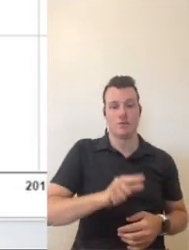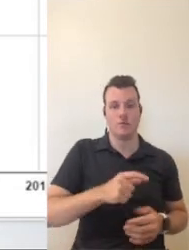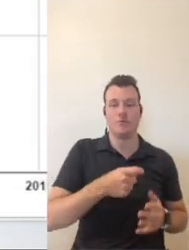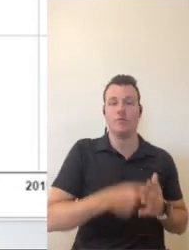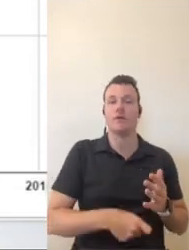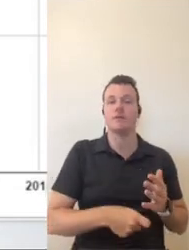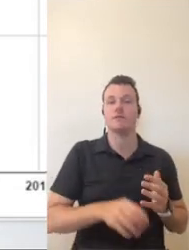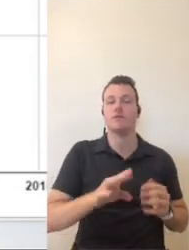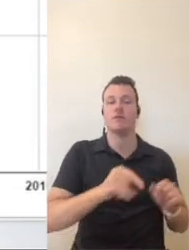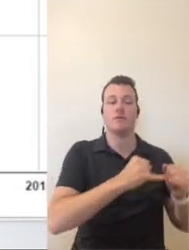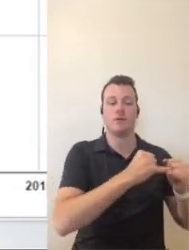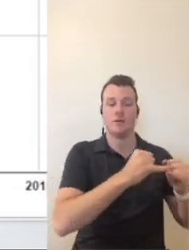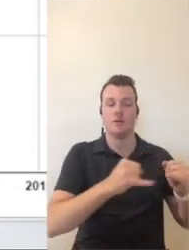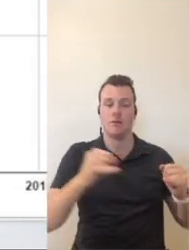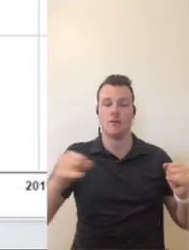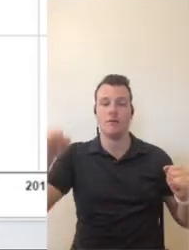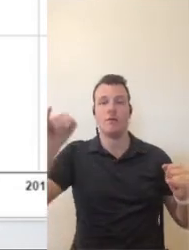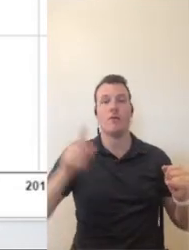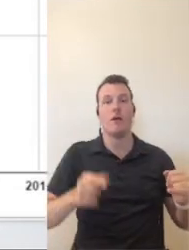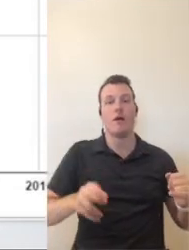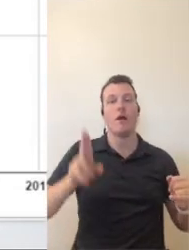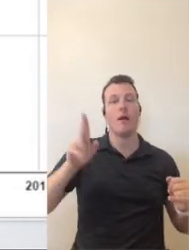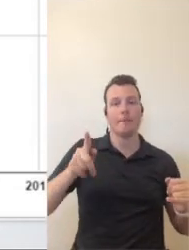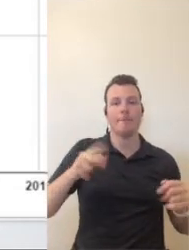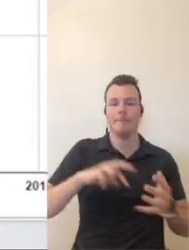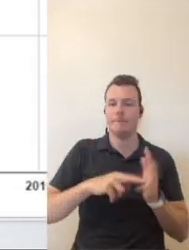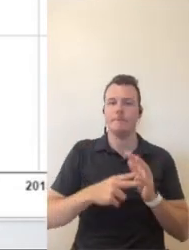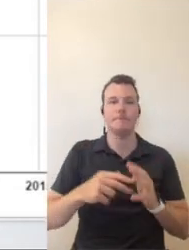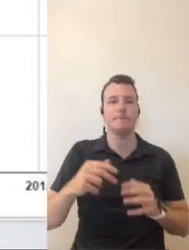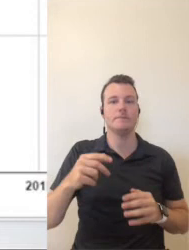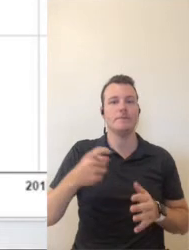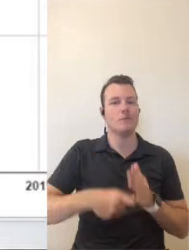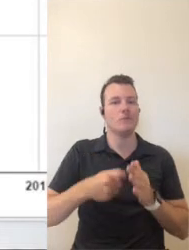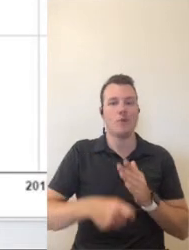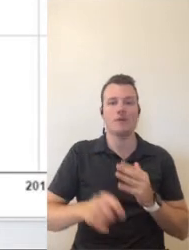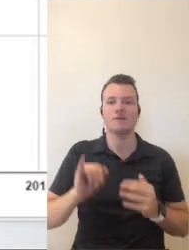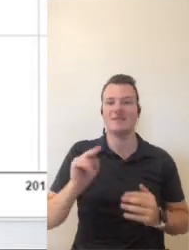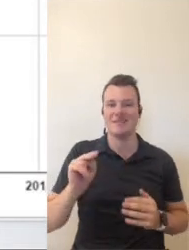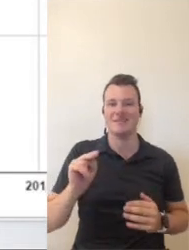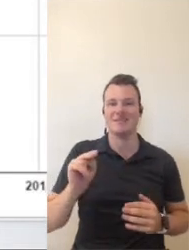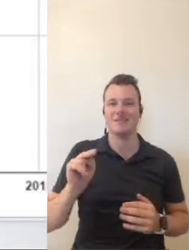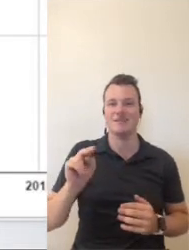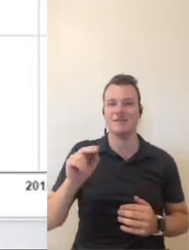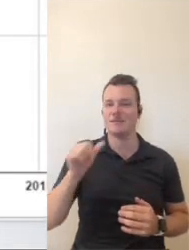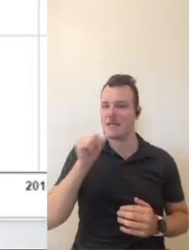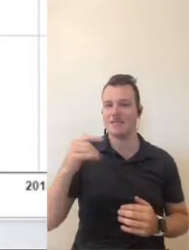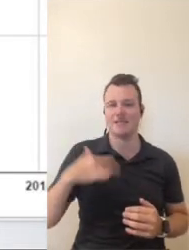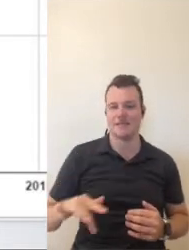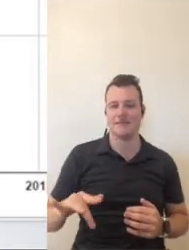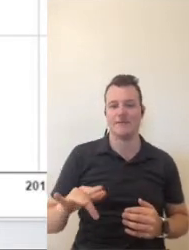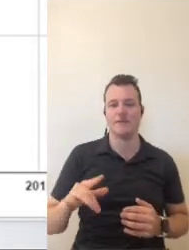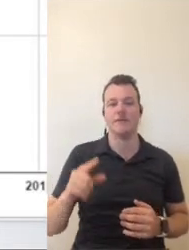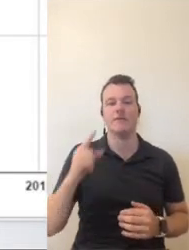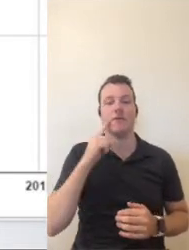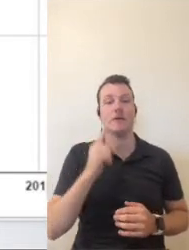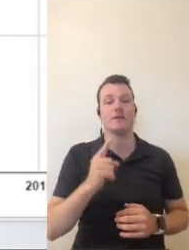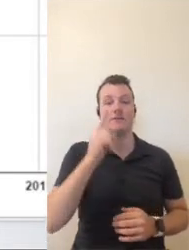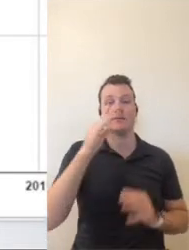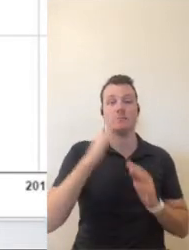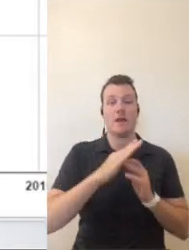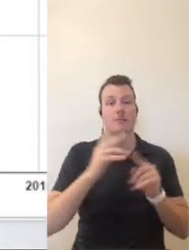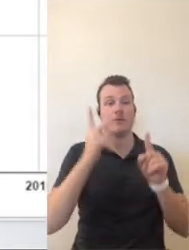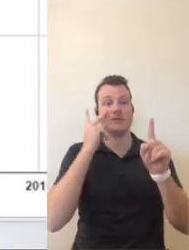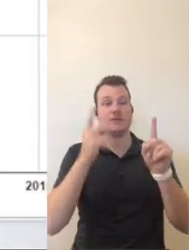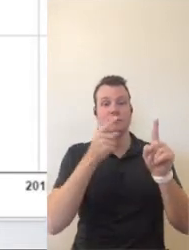the curve goes up. The reason being, it's price insensitive. And at the very top where the premium devices are, it's